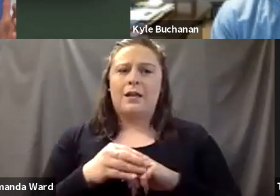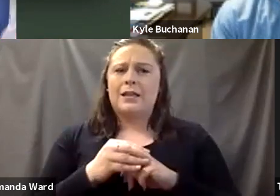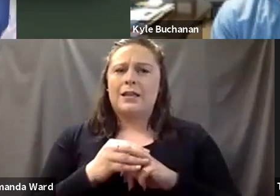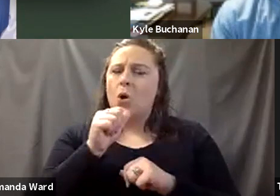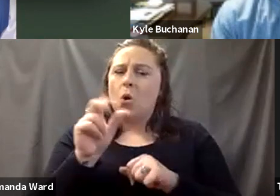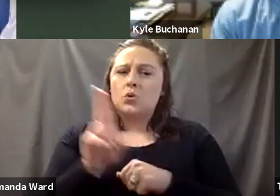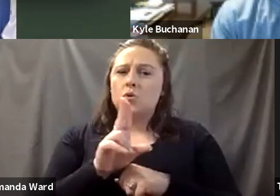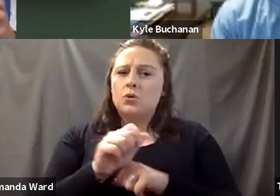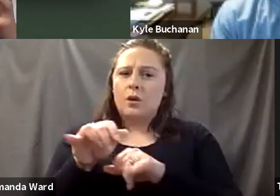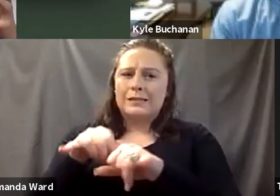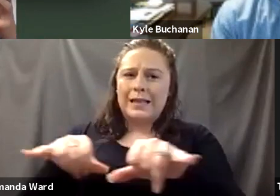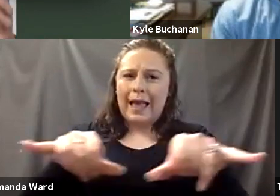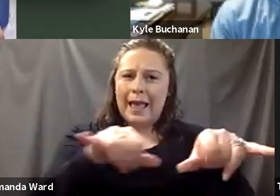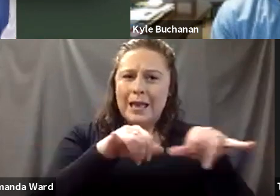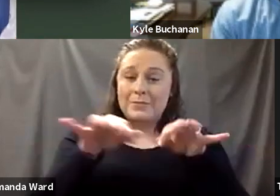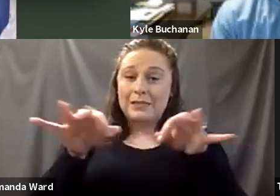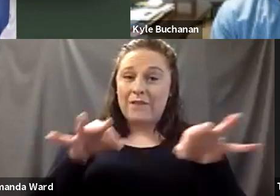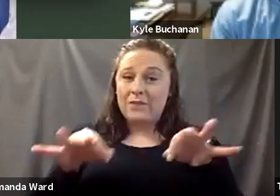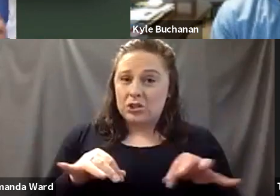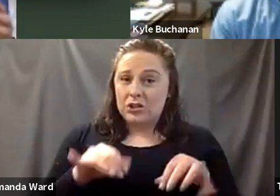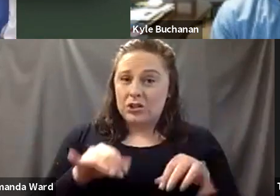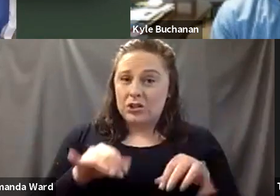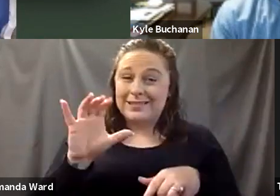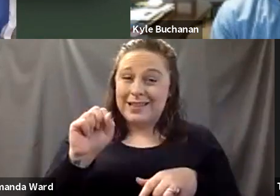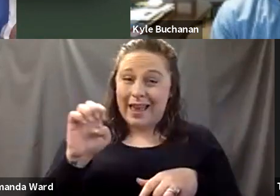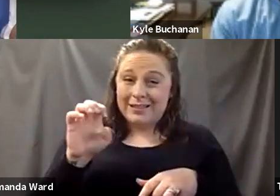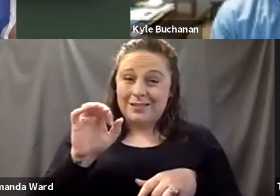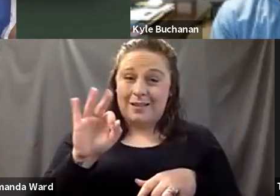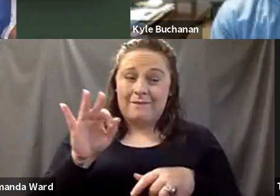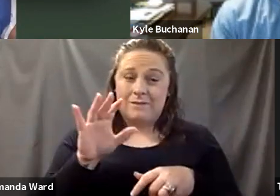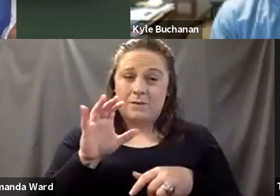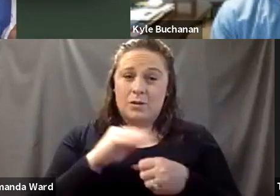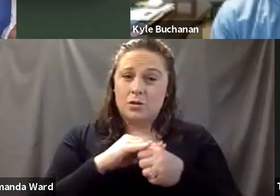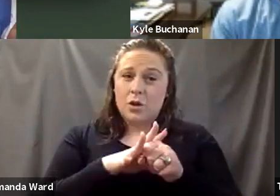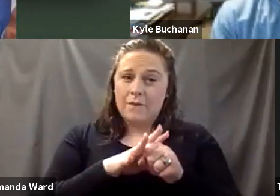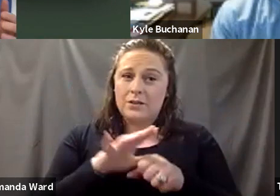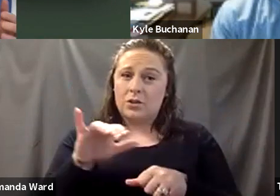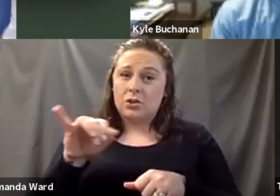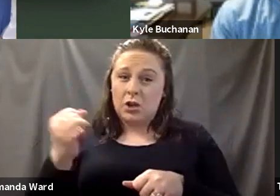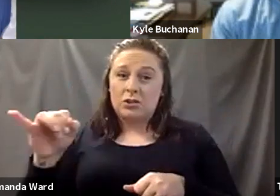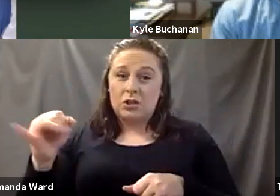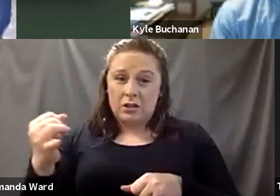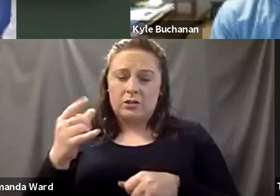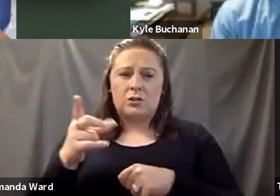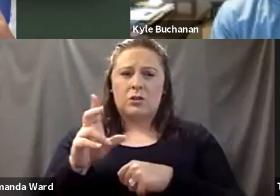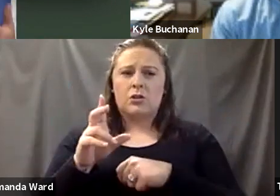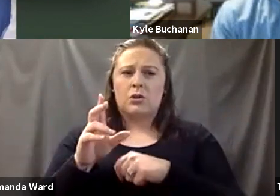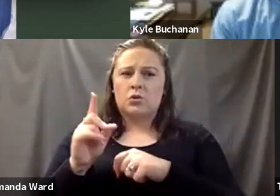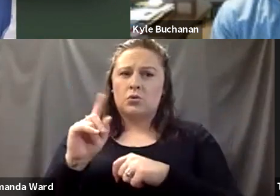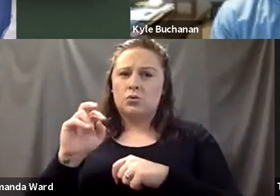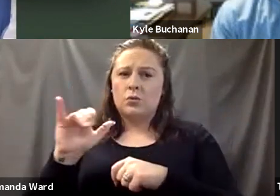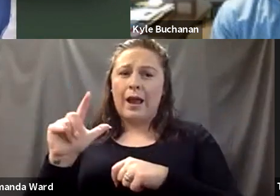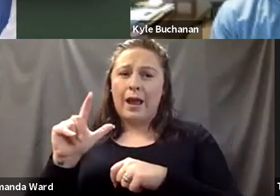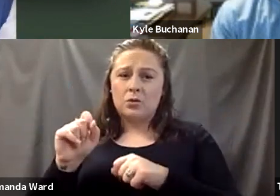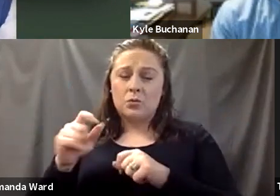same definition of what qualified as a case of COVID. And Johnson & Johnson was actually running their trials at a time when we saw